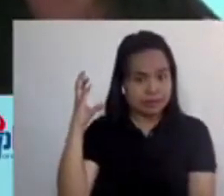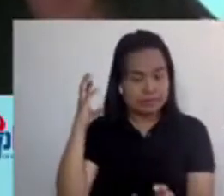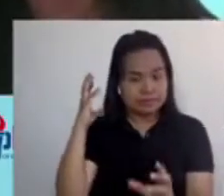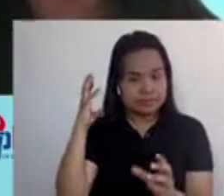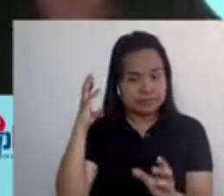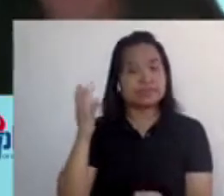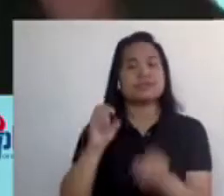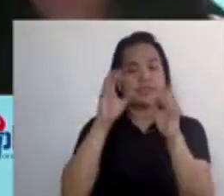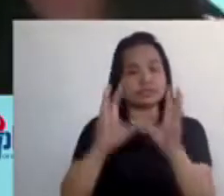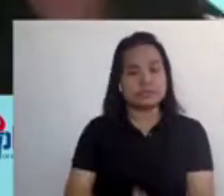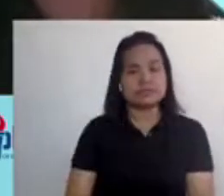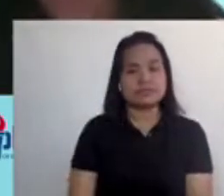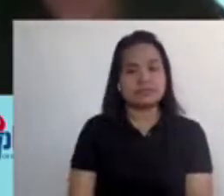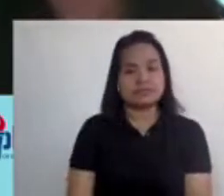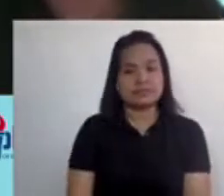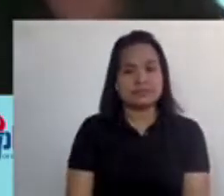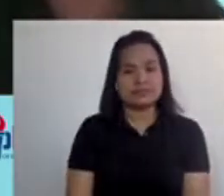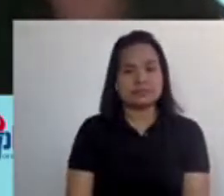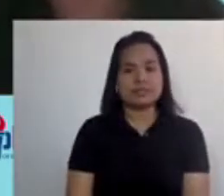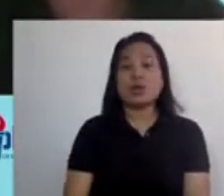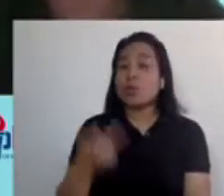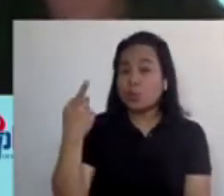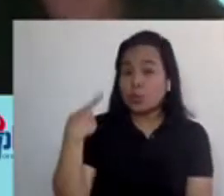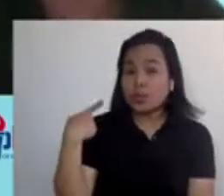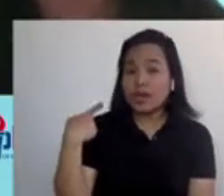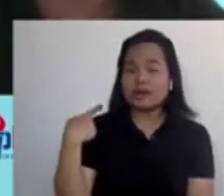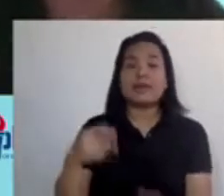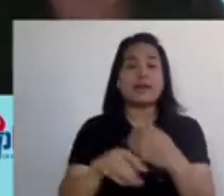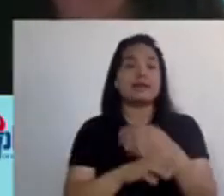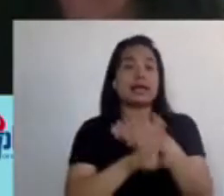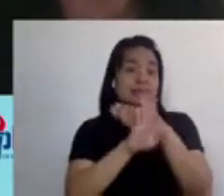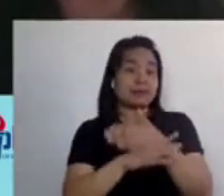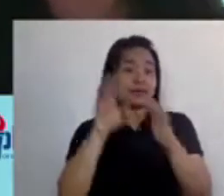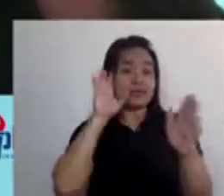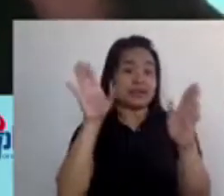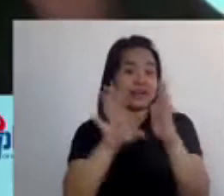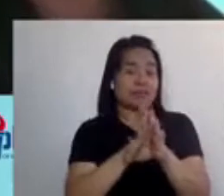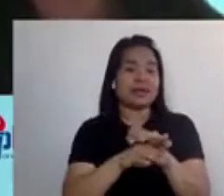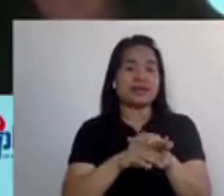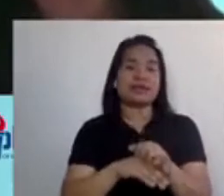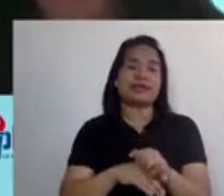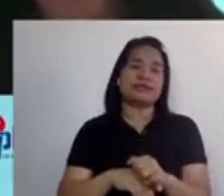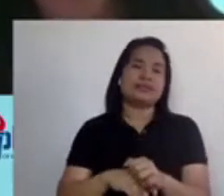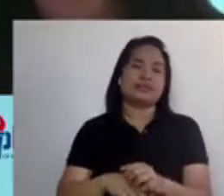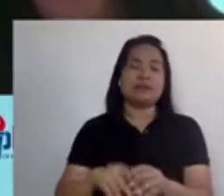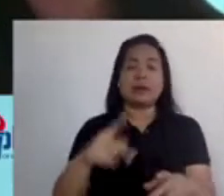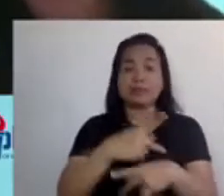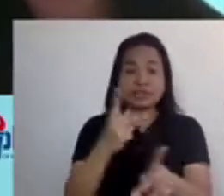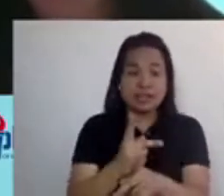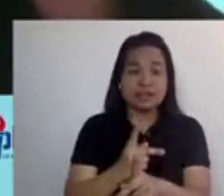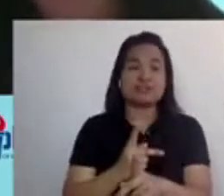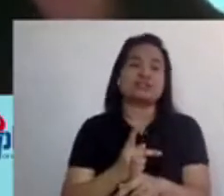delivery of lesson, and we also have our teacher broadcasters performing post-production functions. Please ensure that your